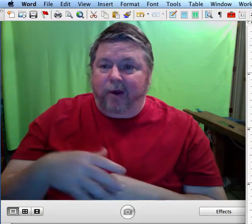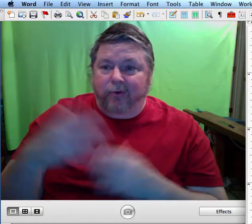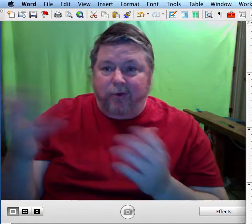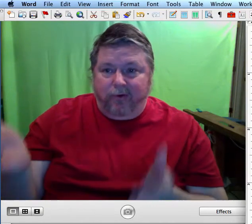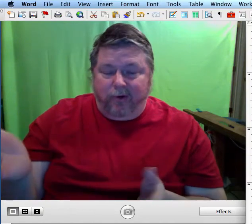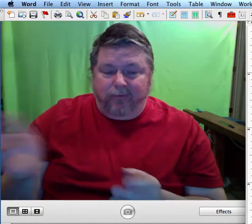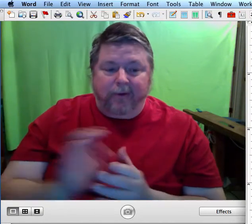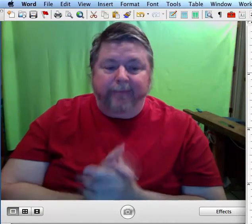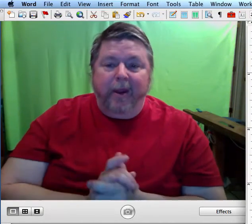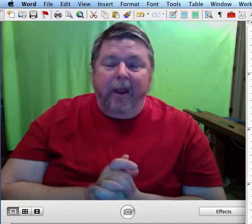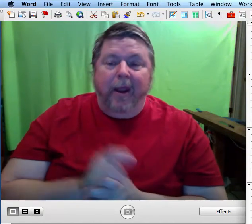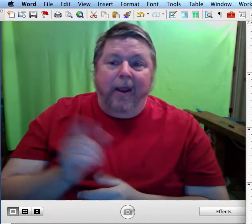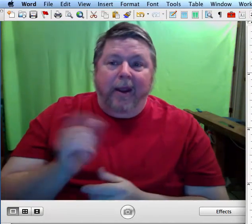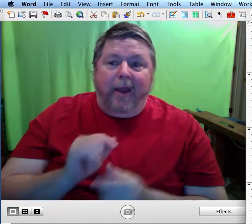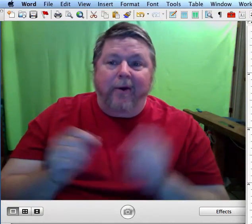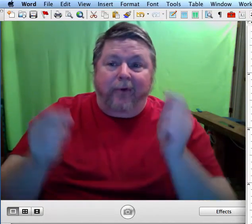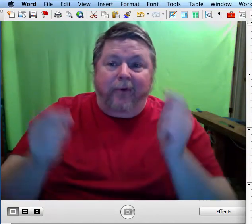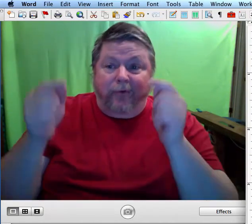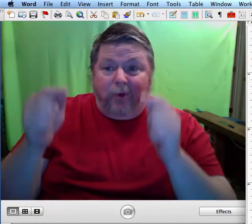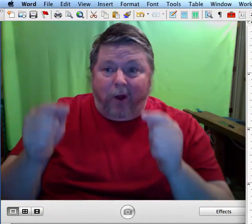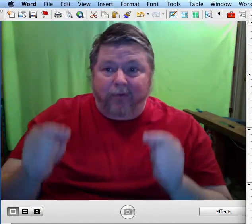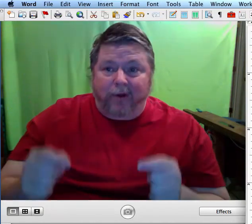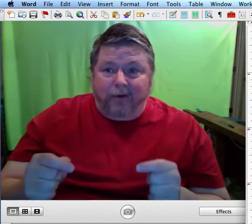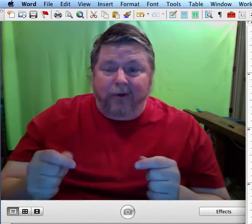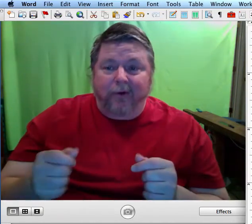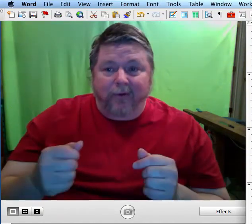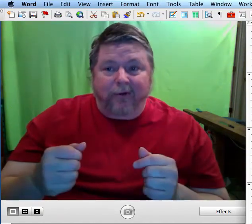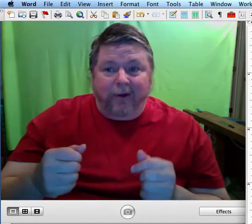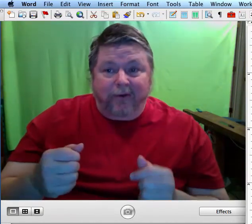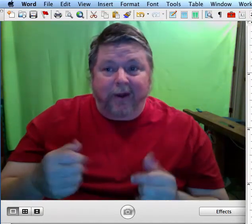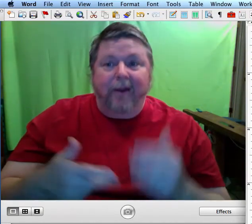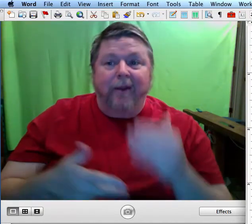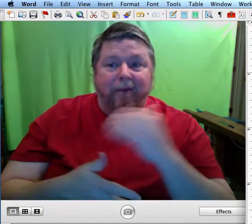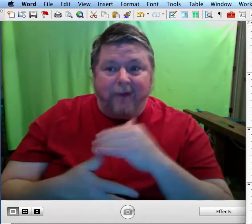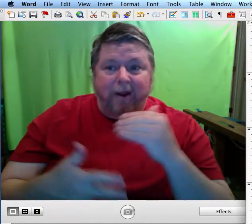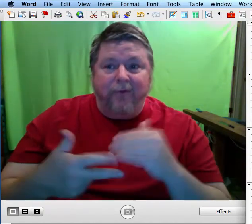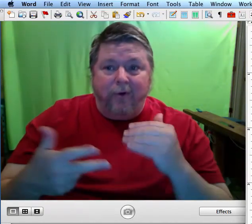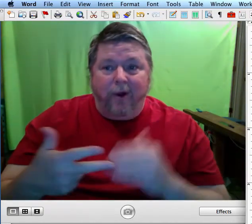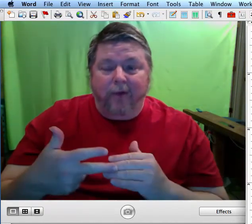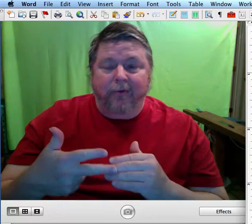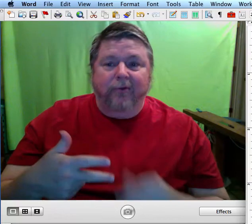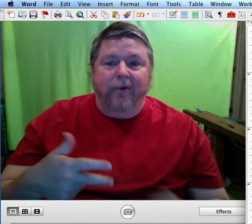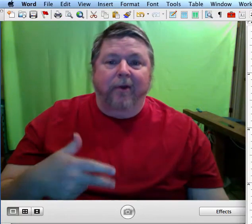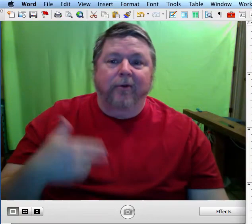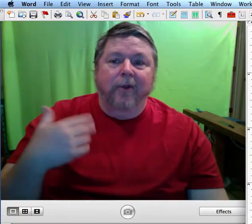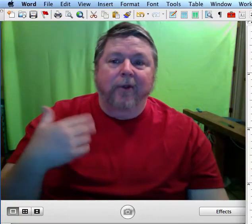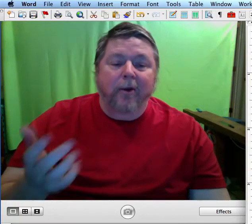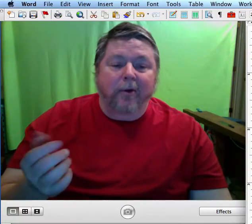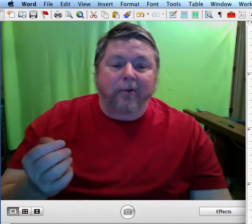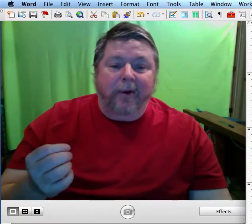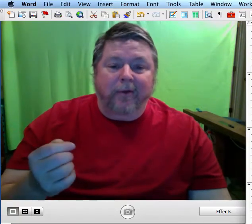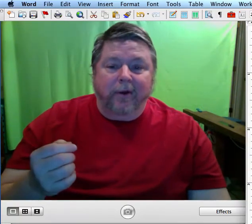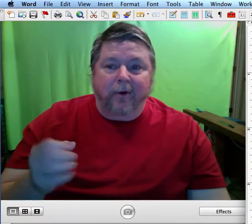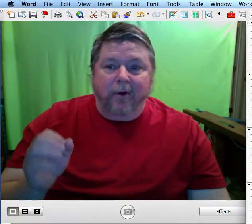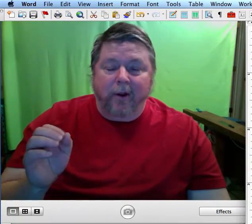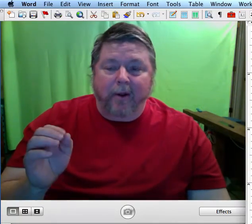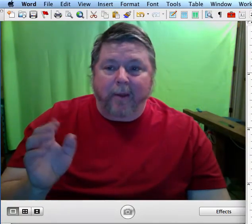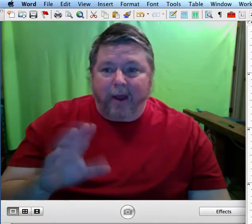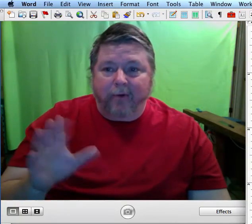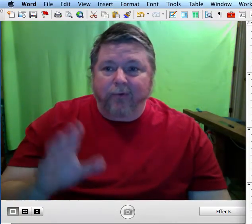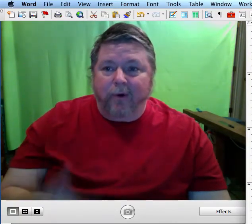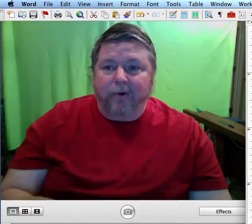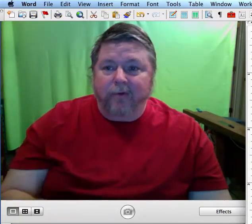distractors don't fit. However, if you do all of these, you'll eventually see signs for all of the distractors, which means that there are